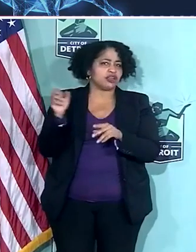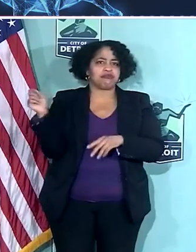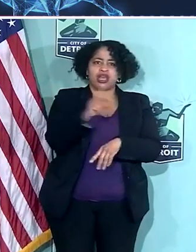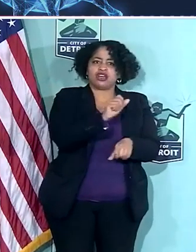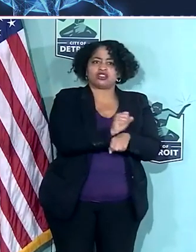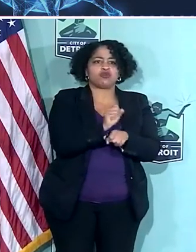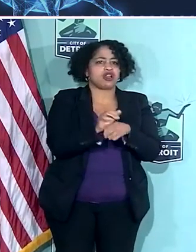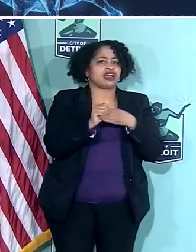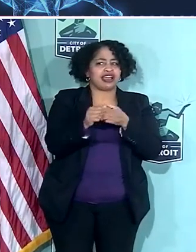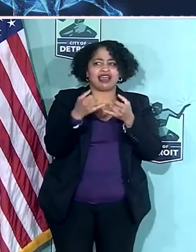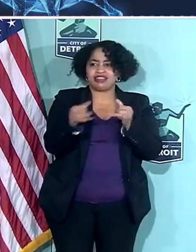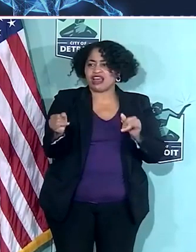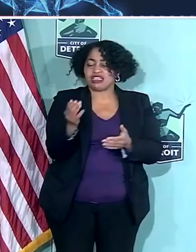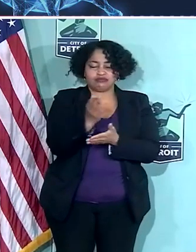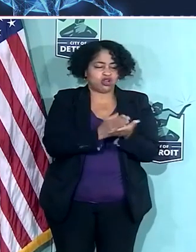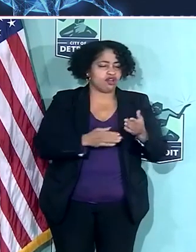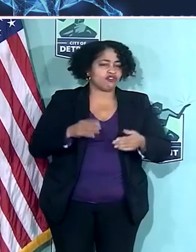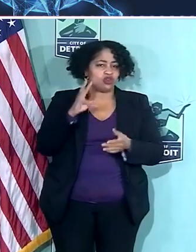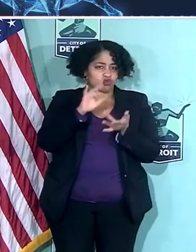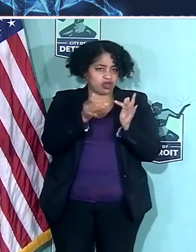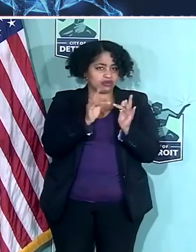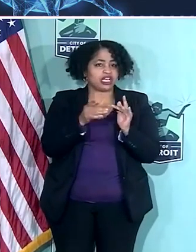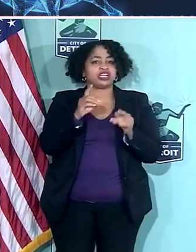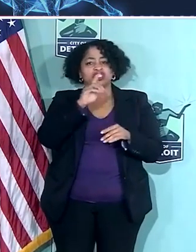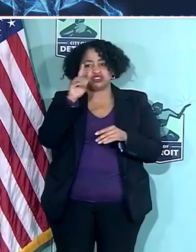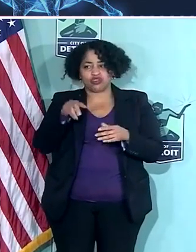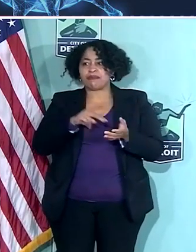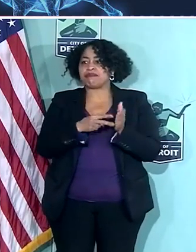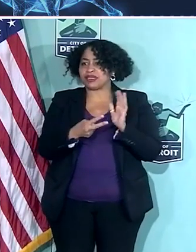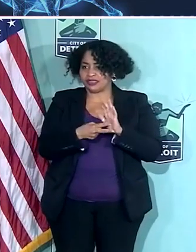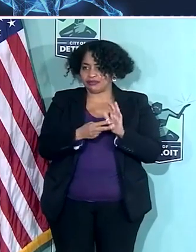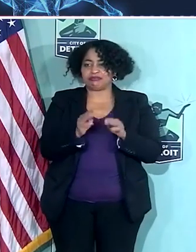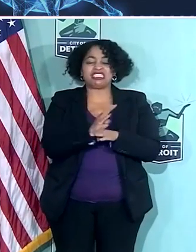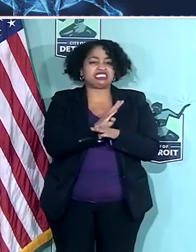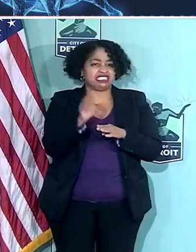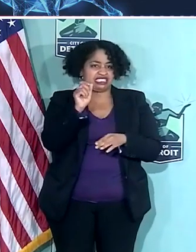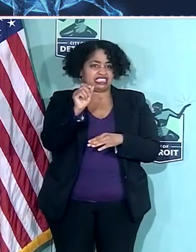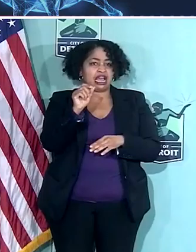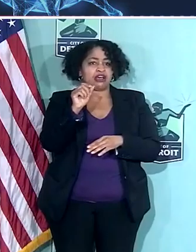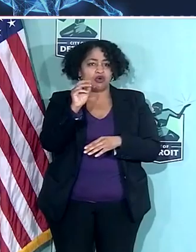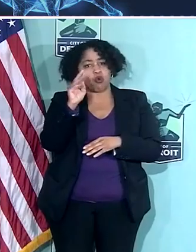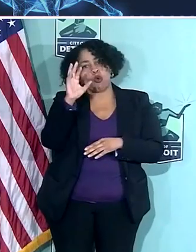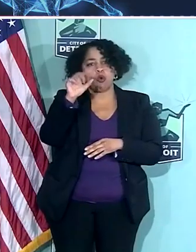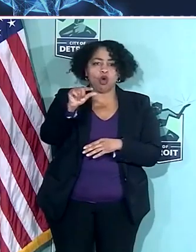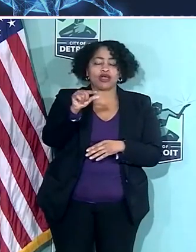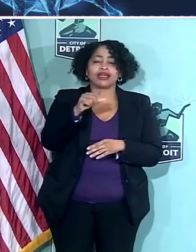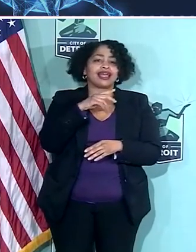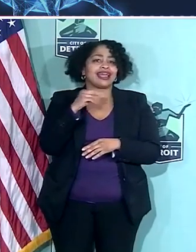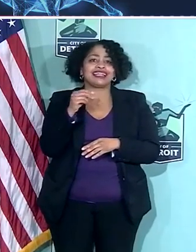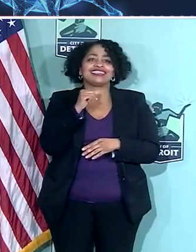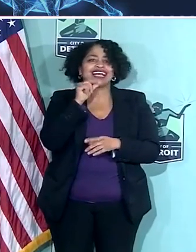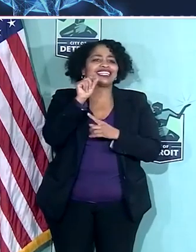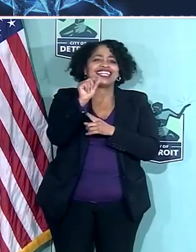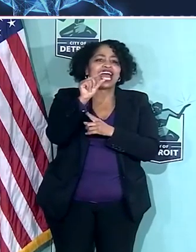now part of the website, DetroitMeansBusiness.org. And just wanted to point out it's not .gov or .com, it's